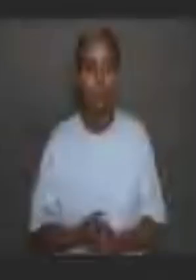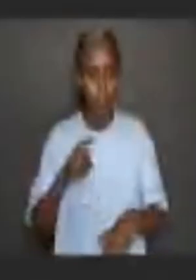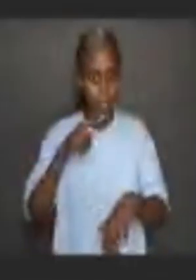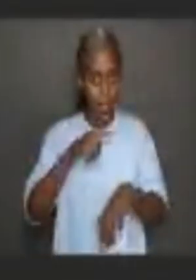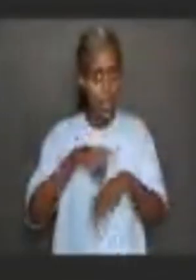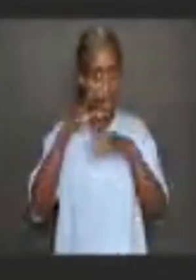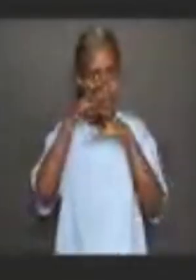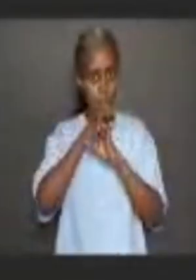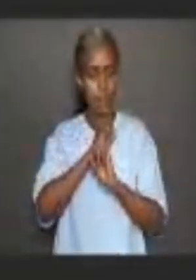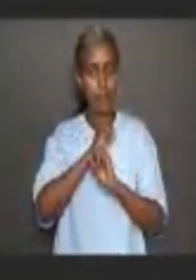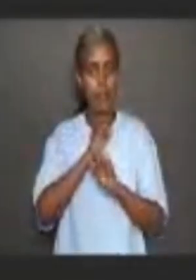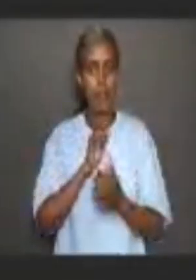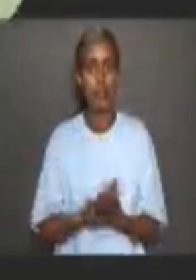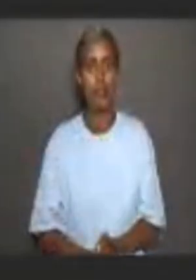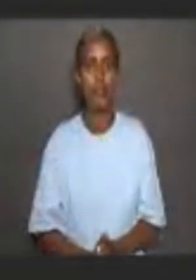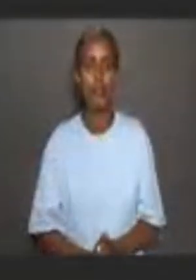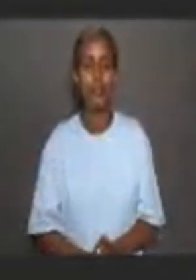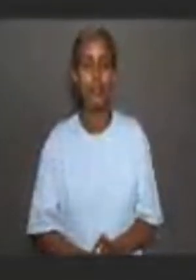Time's up.